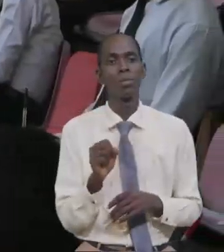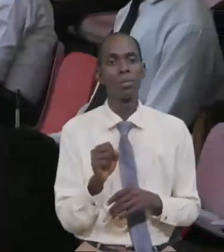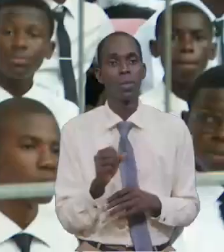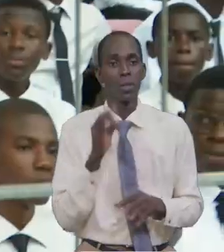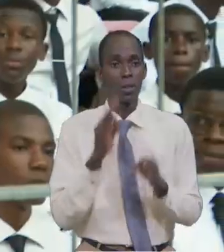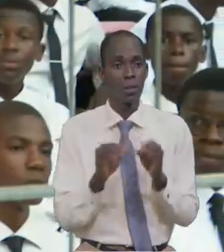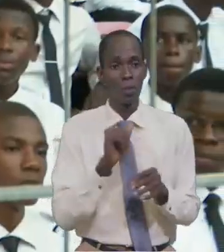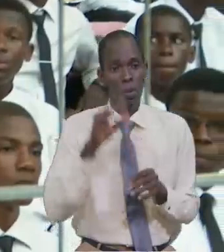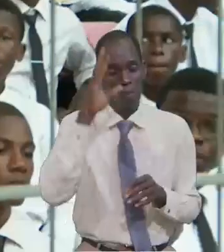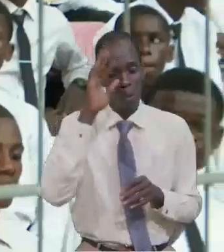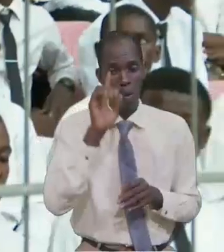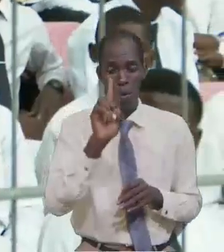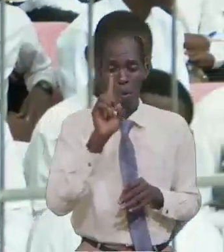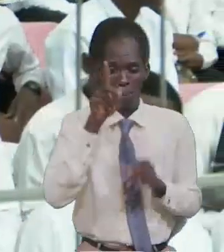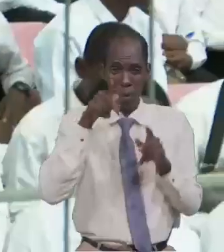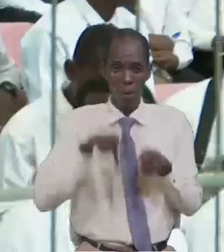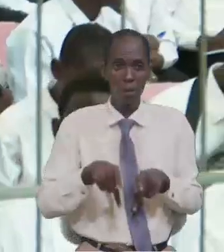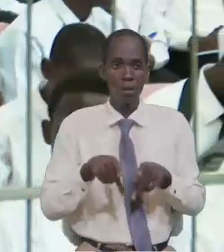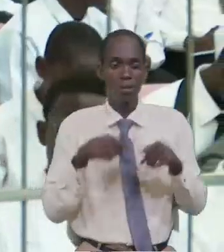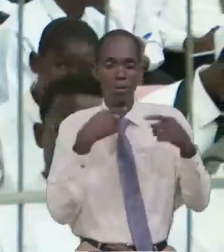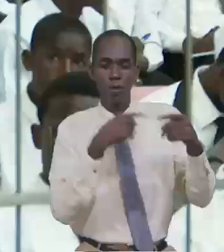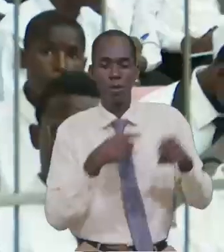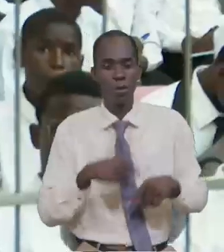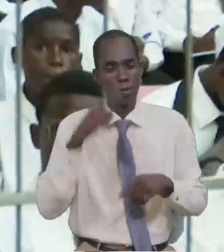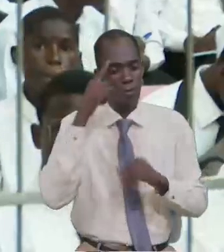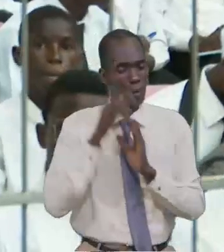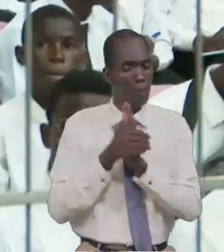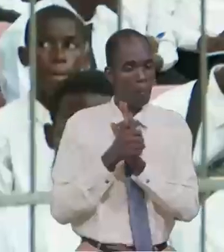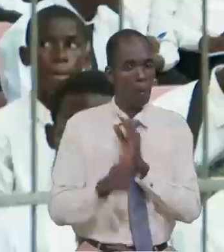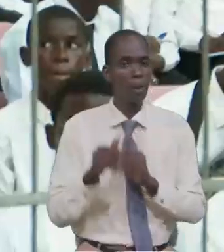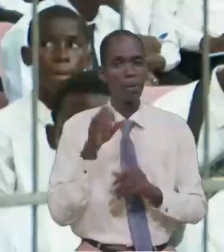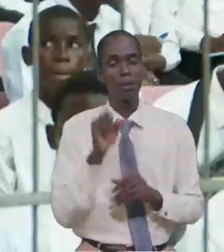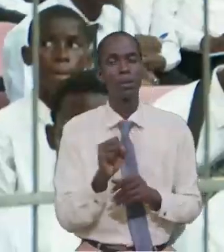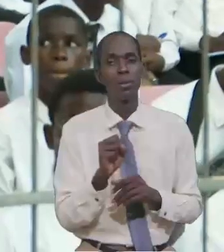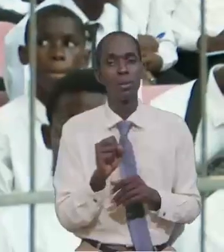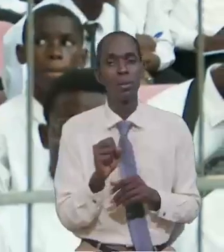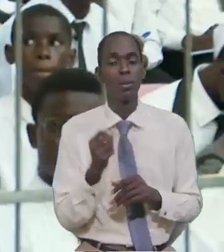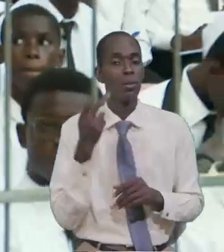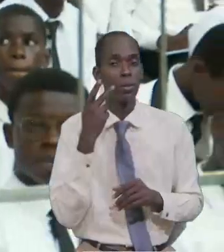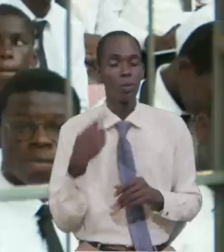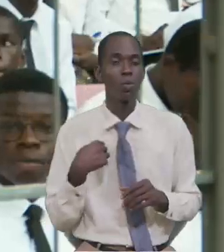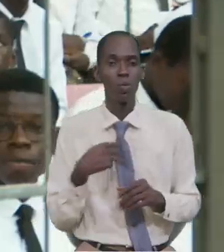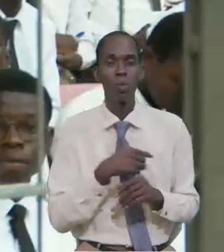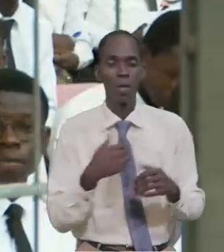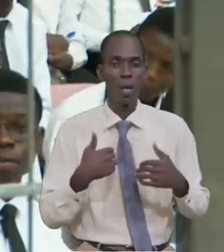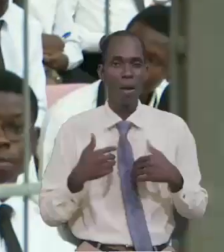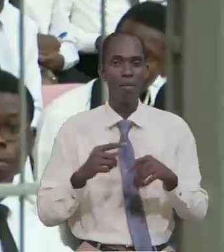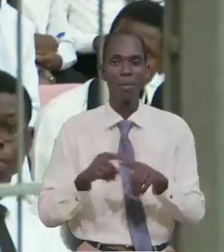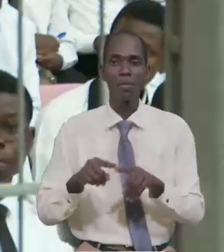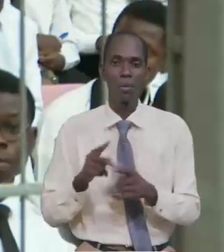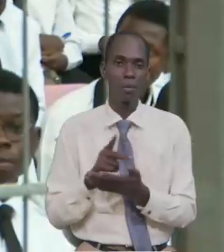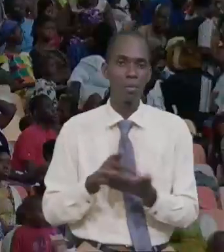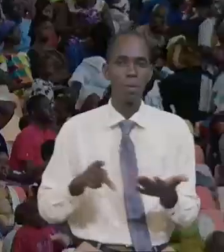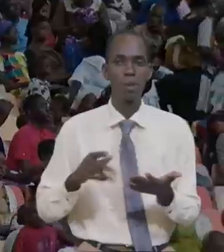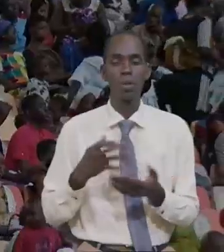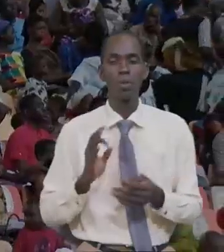parts of our lives. And those who are married, your husband, your father, maybe you're a professional